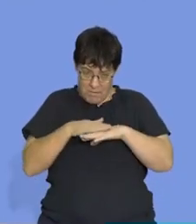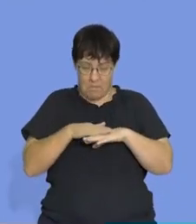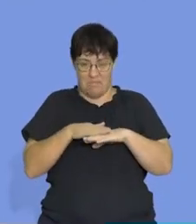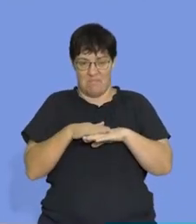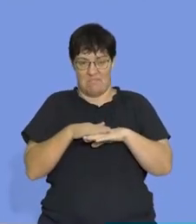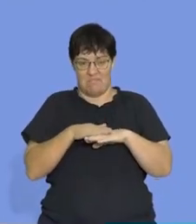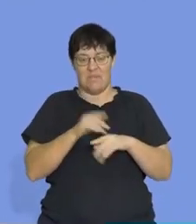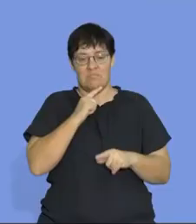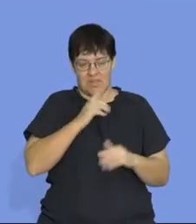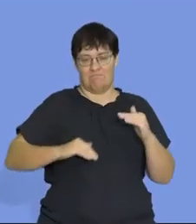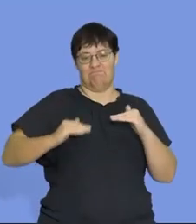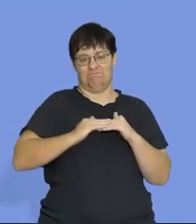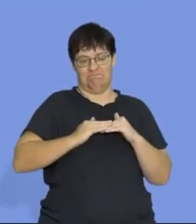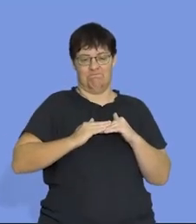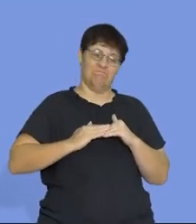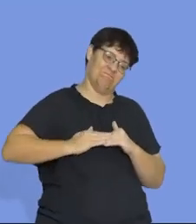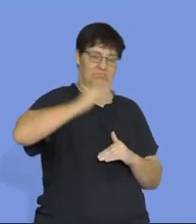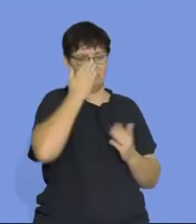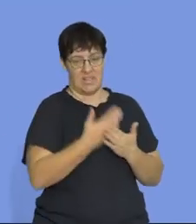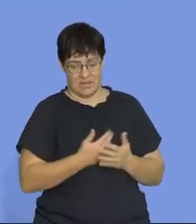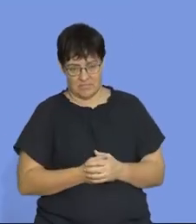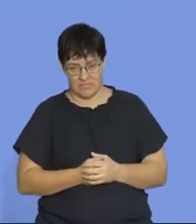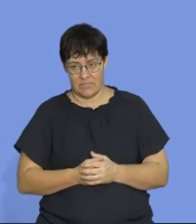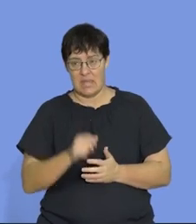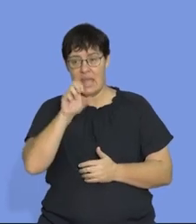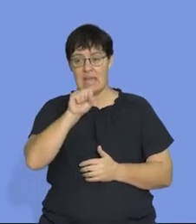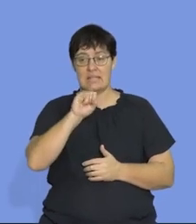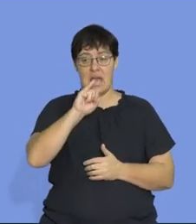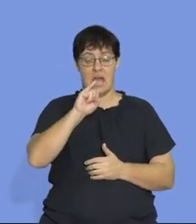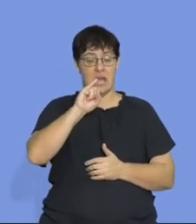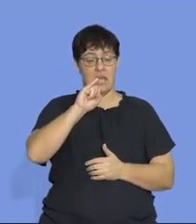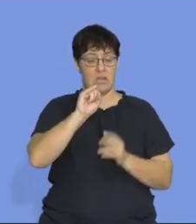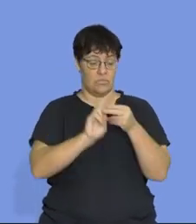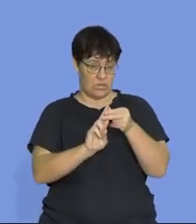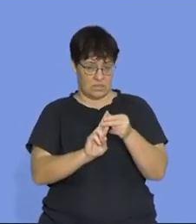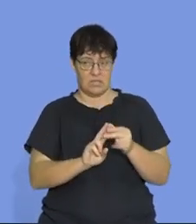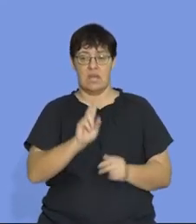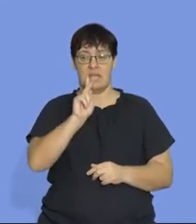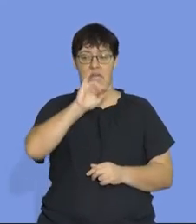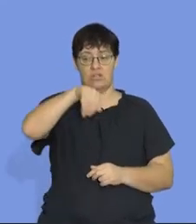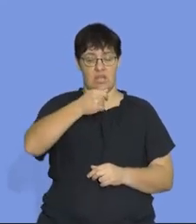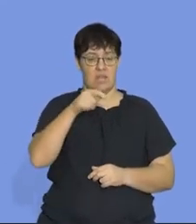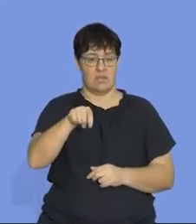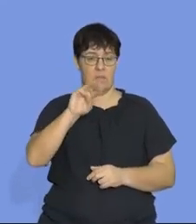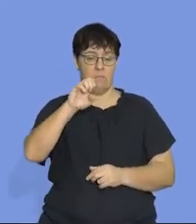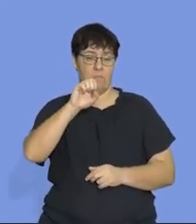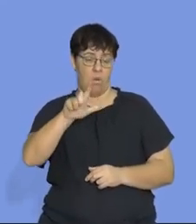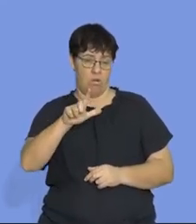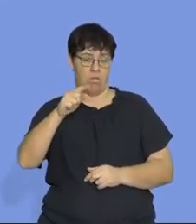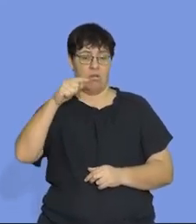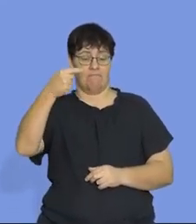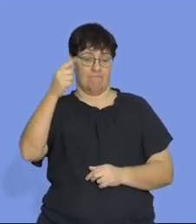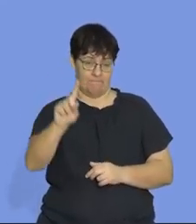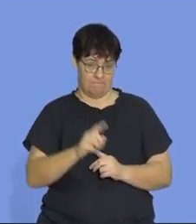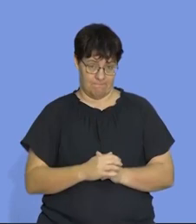the threshold, right? So the SI unit of activation energy is kilojoules per mole, right? So if you look at the